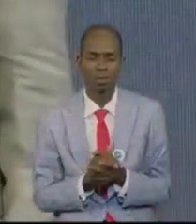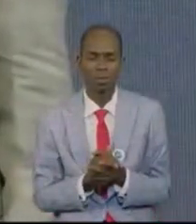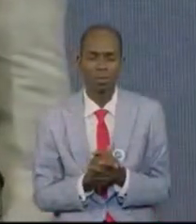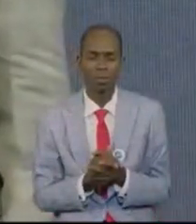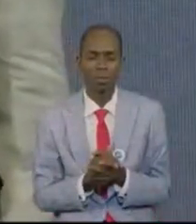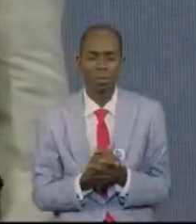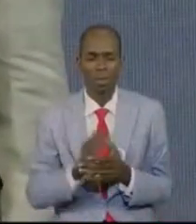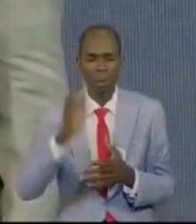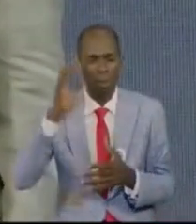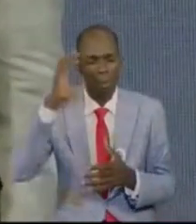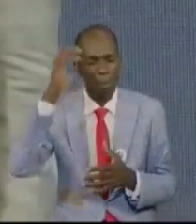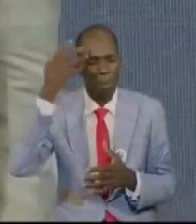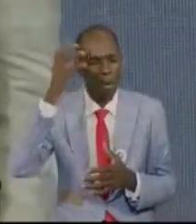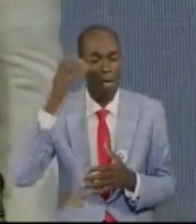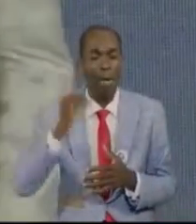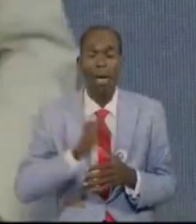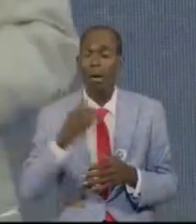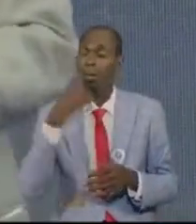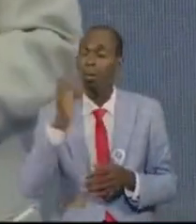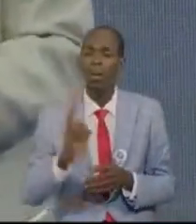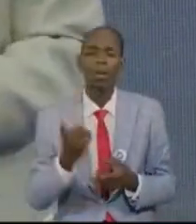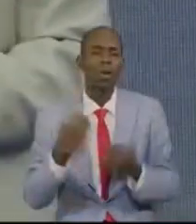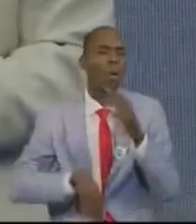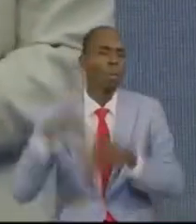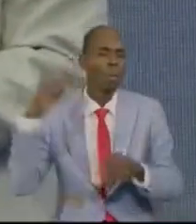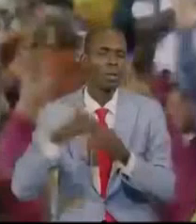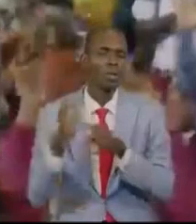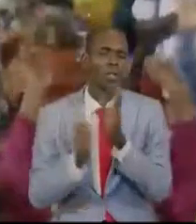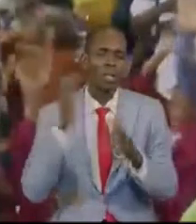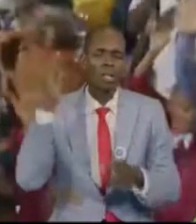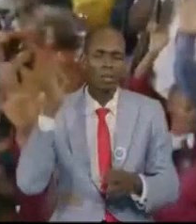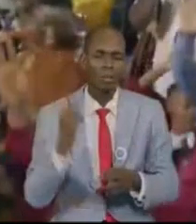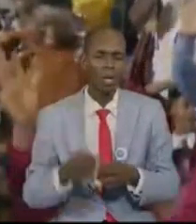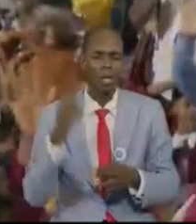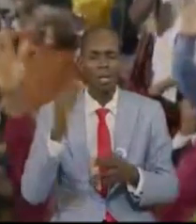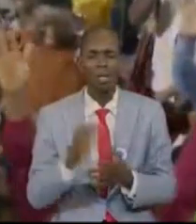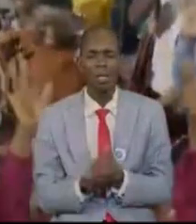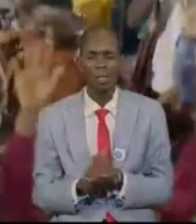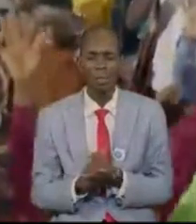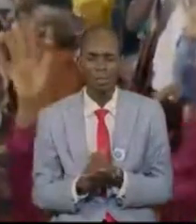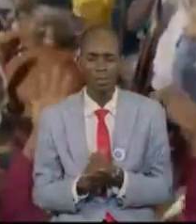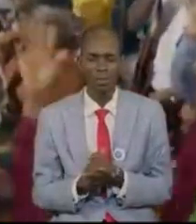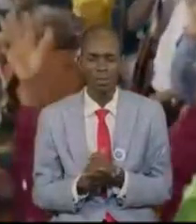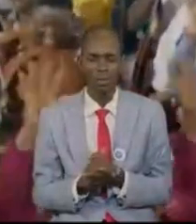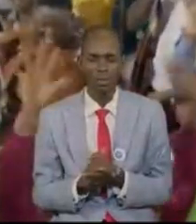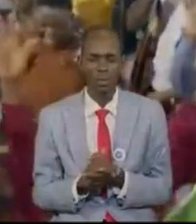Insanity, madness, I command you, come out in Jesus' name.